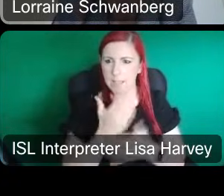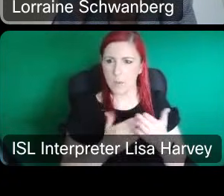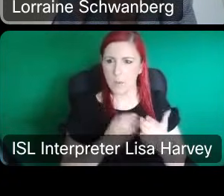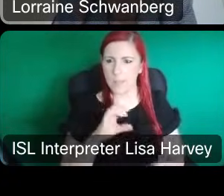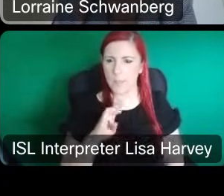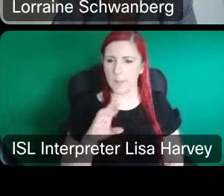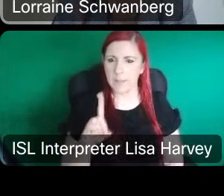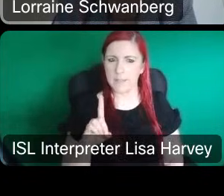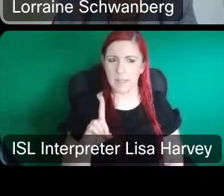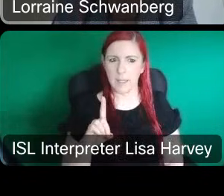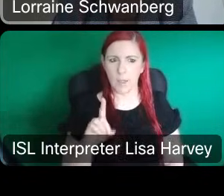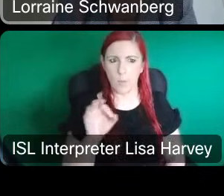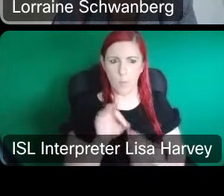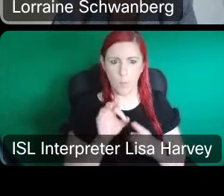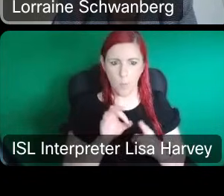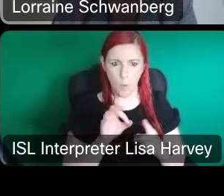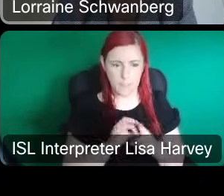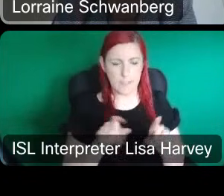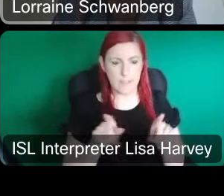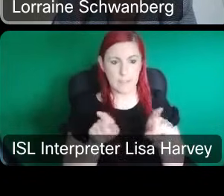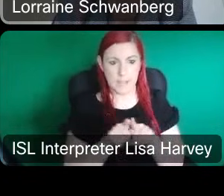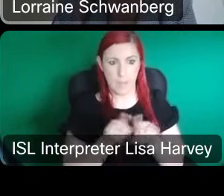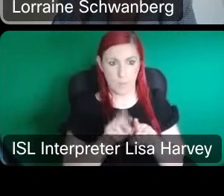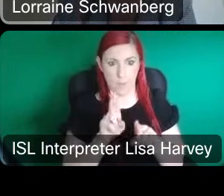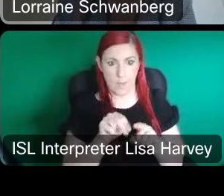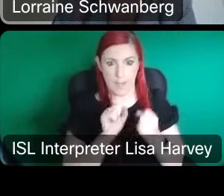can email again our team at